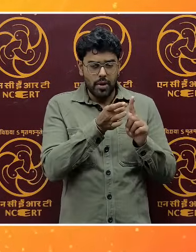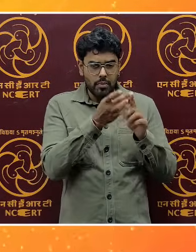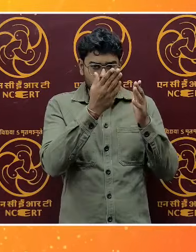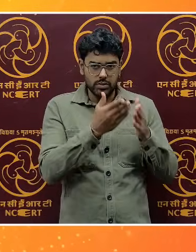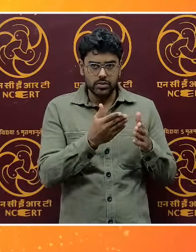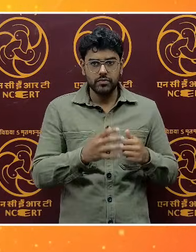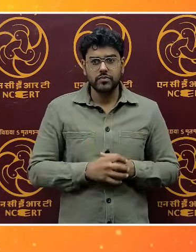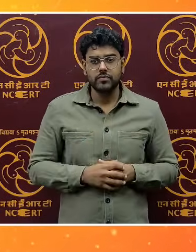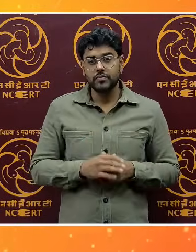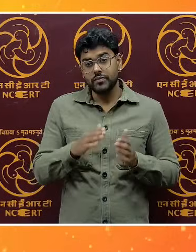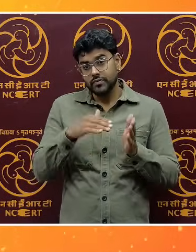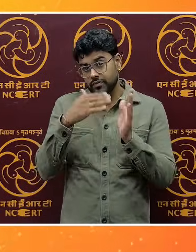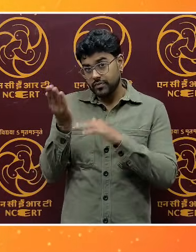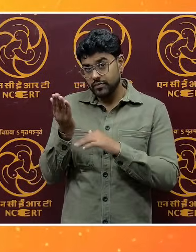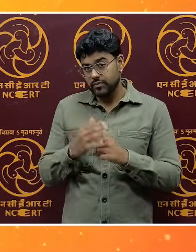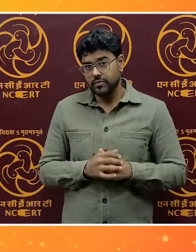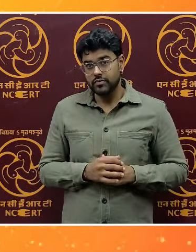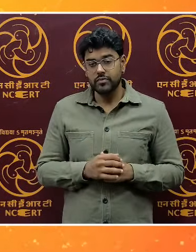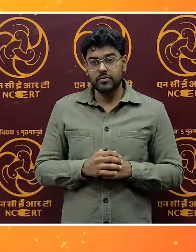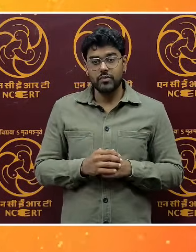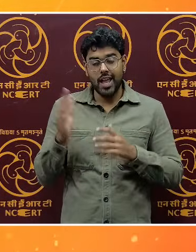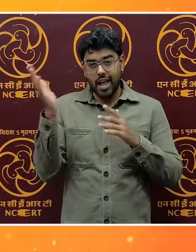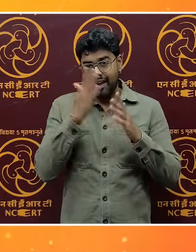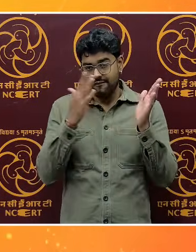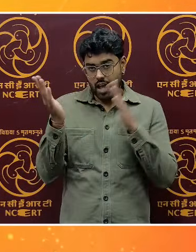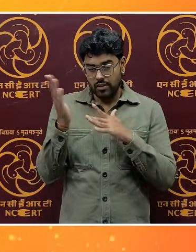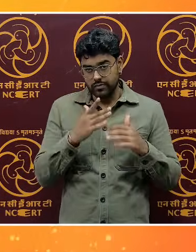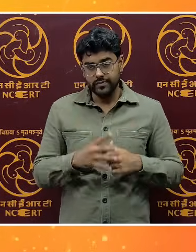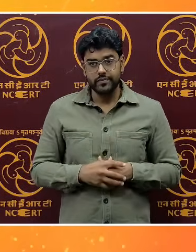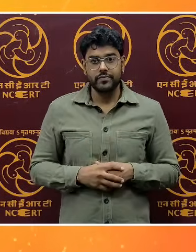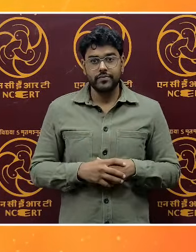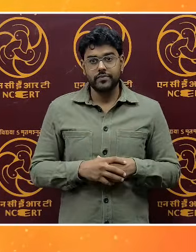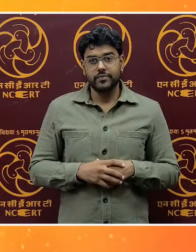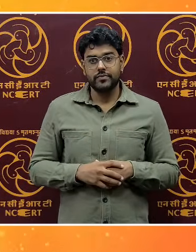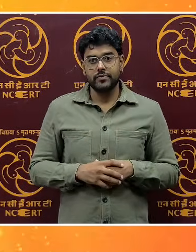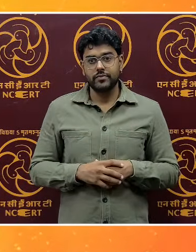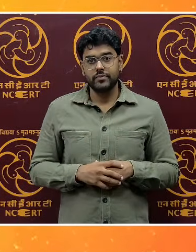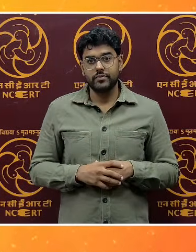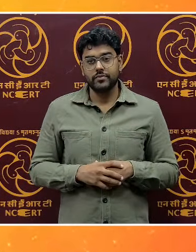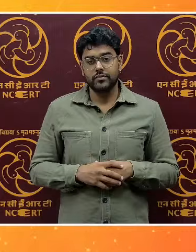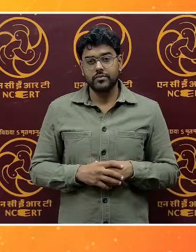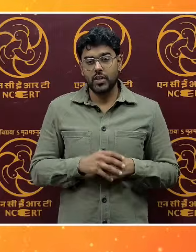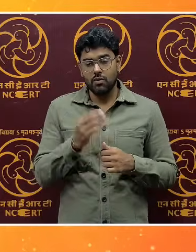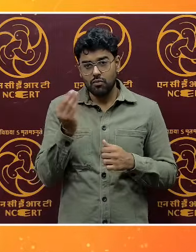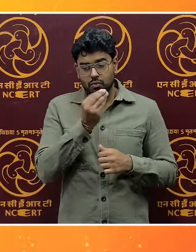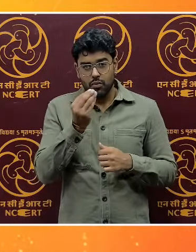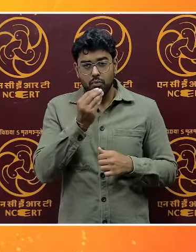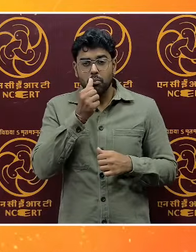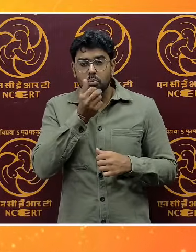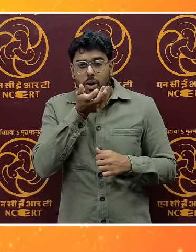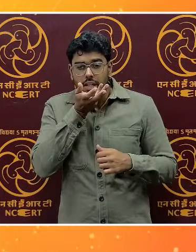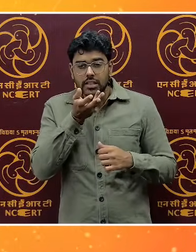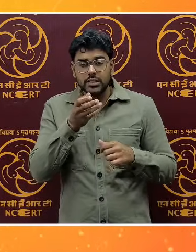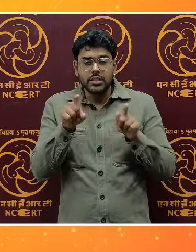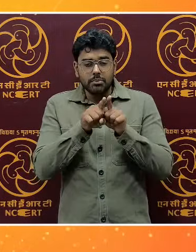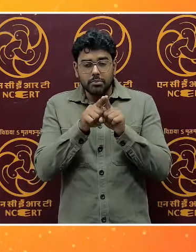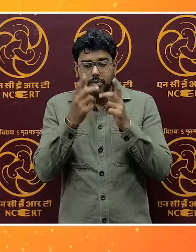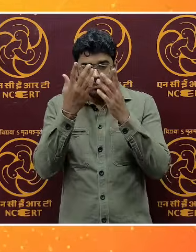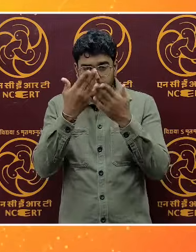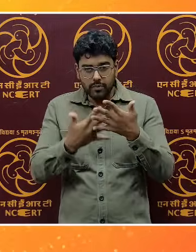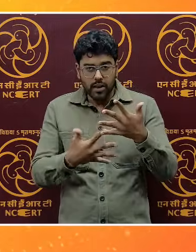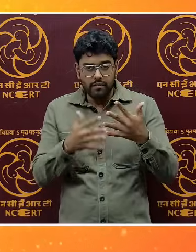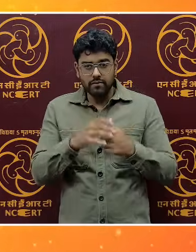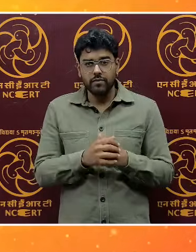here. Right here we have got all gases present, right, and there are certain liquids which are also present. So knowing